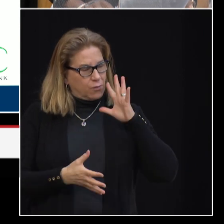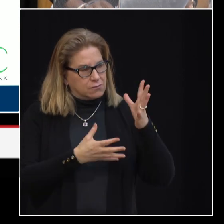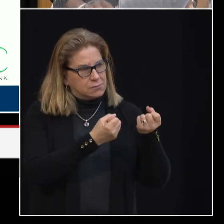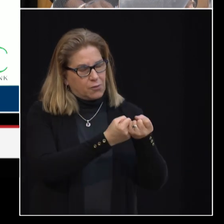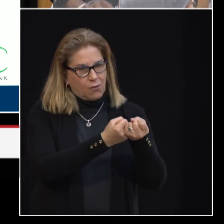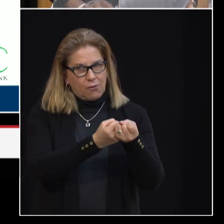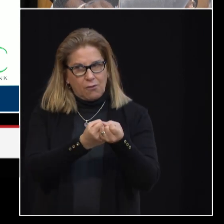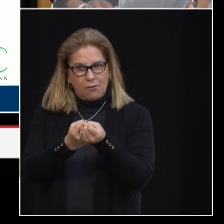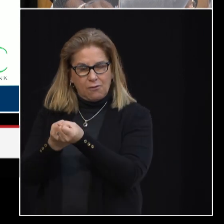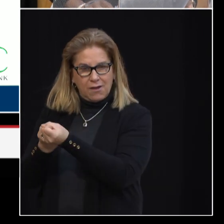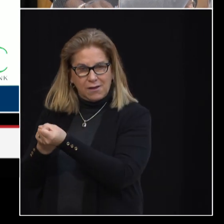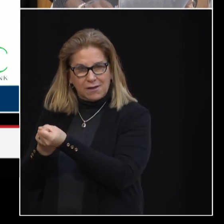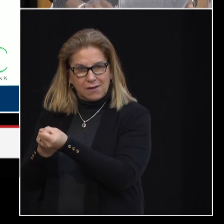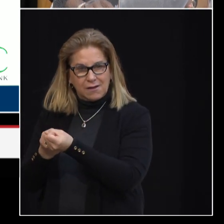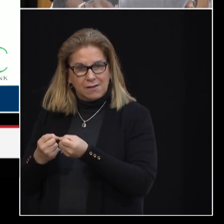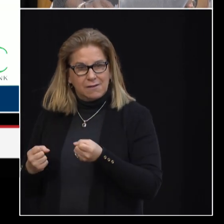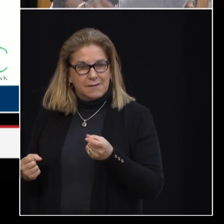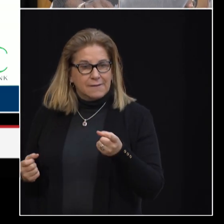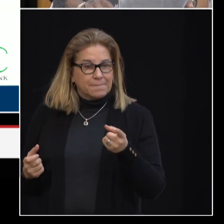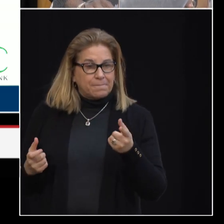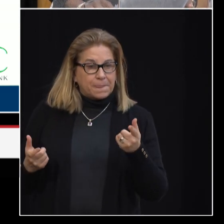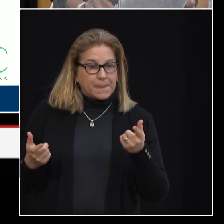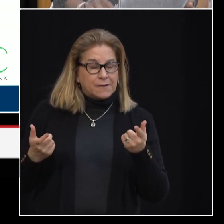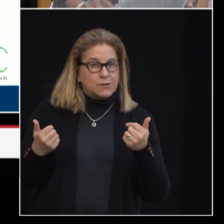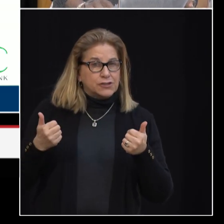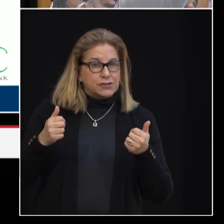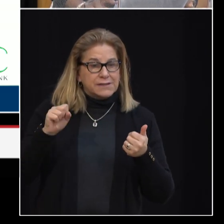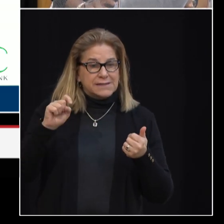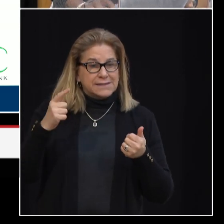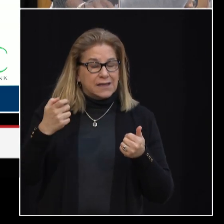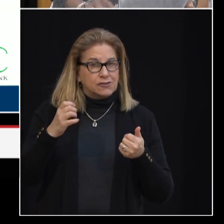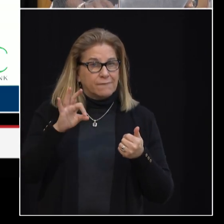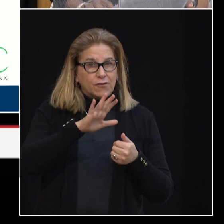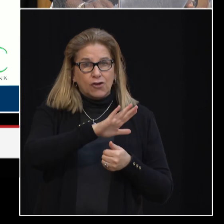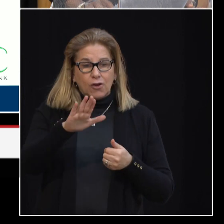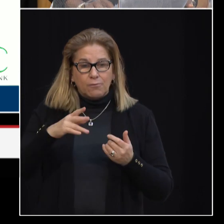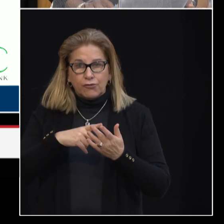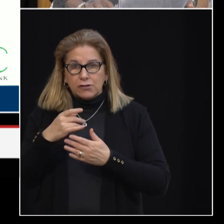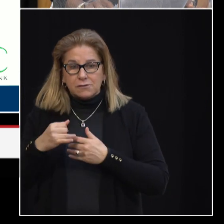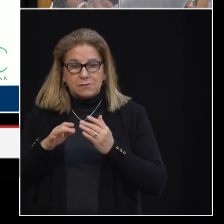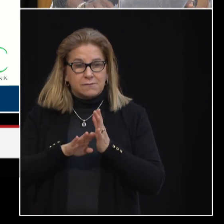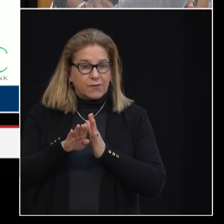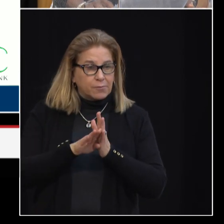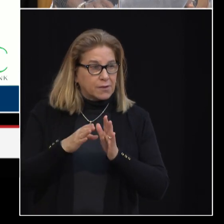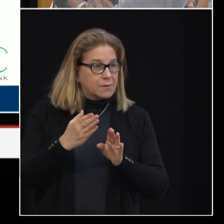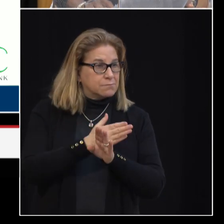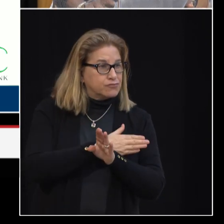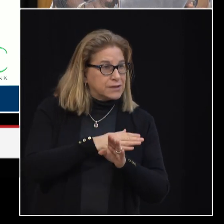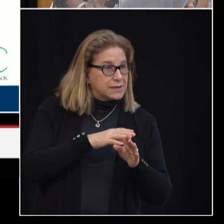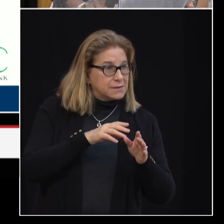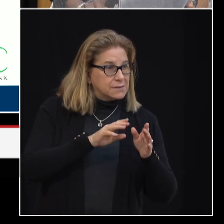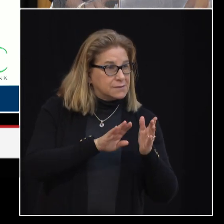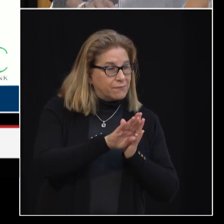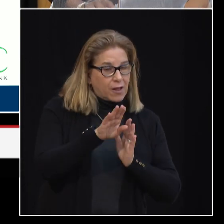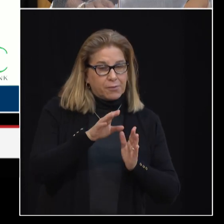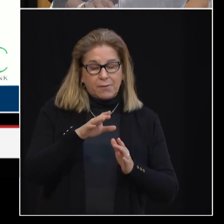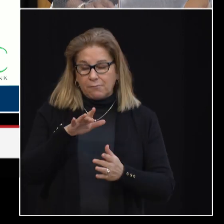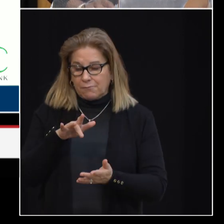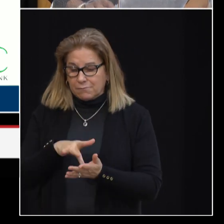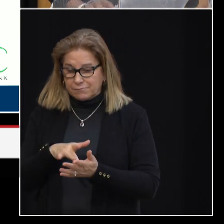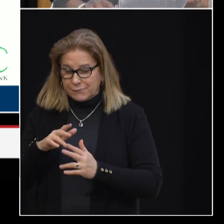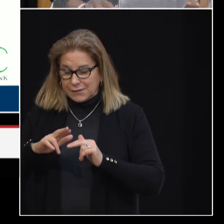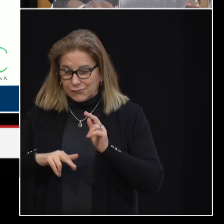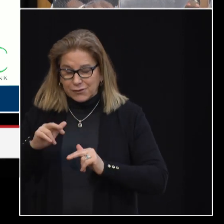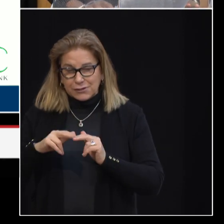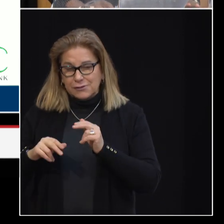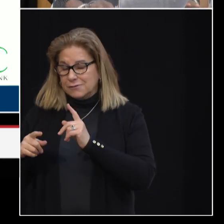project development you're in, we can help. From pre-development, construction, or